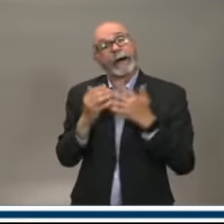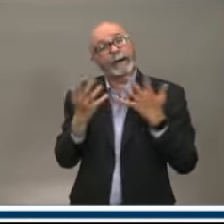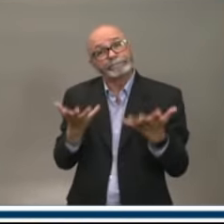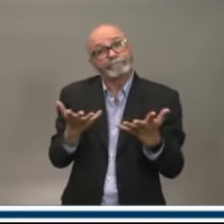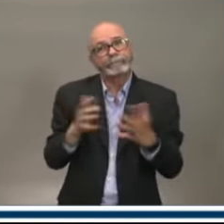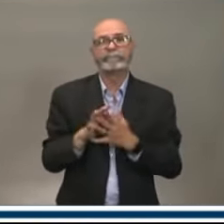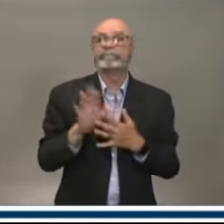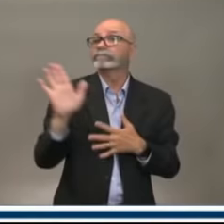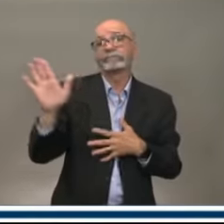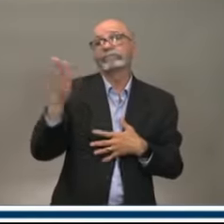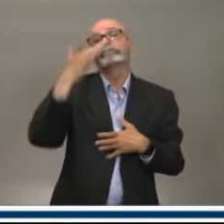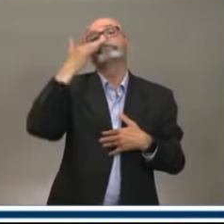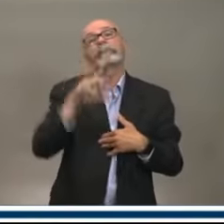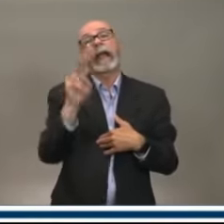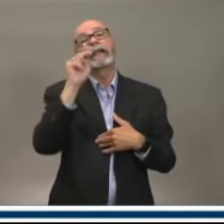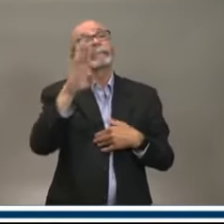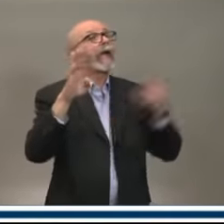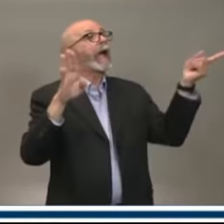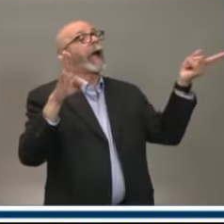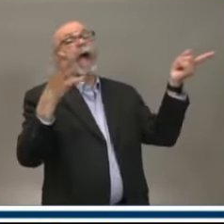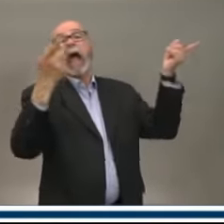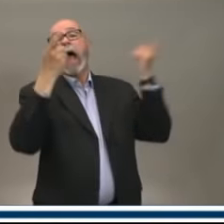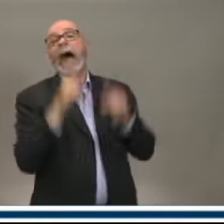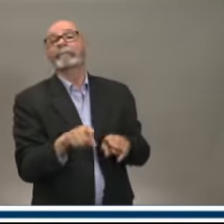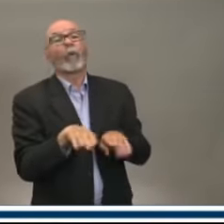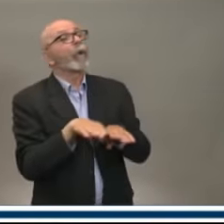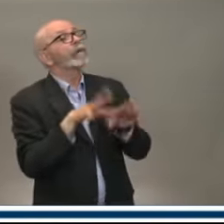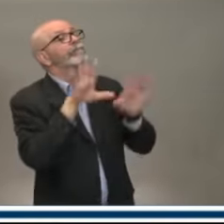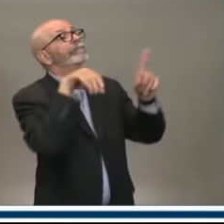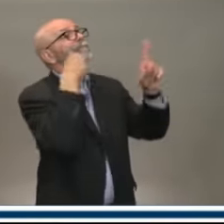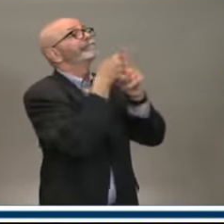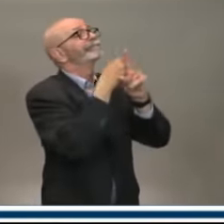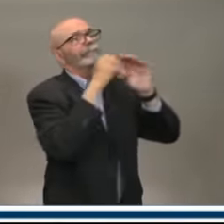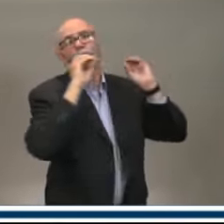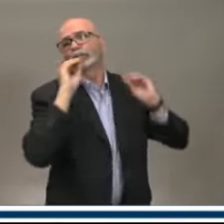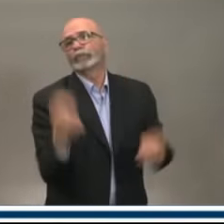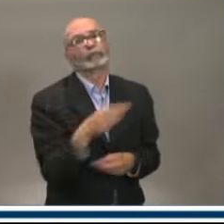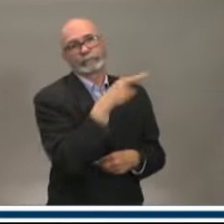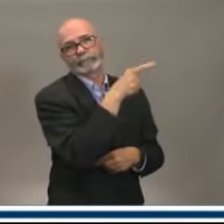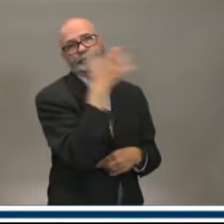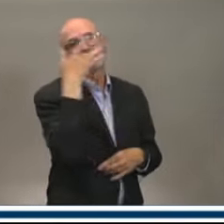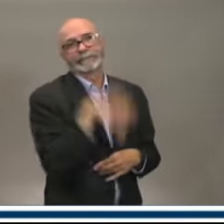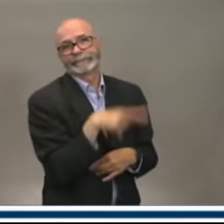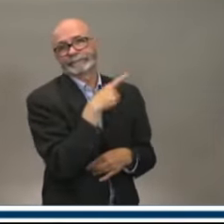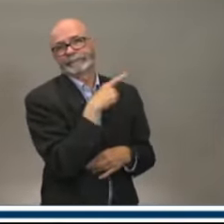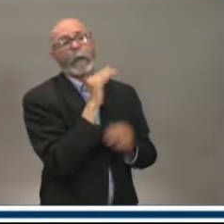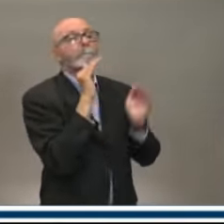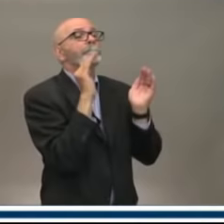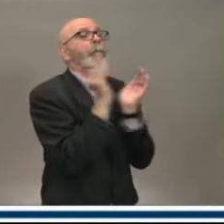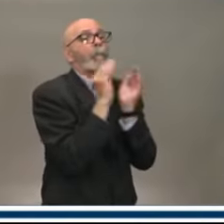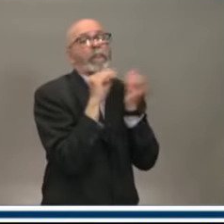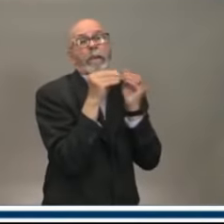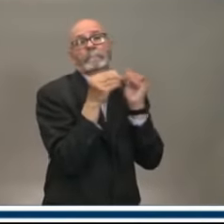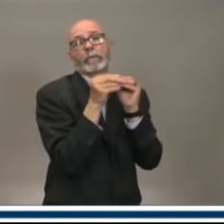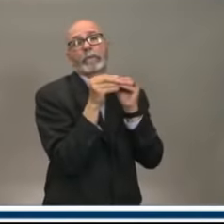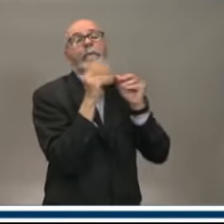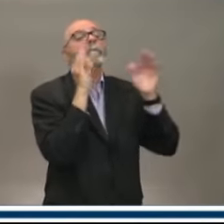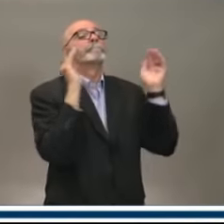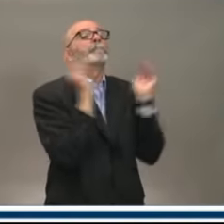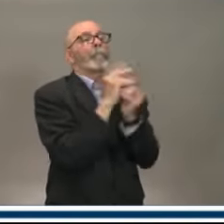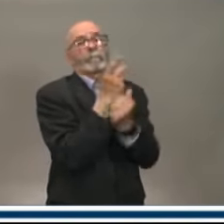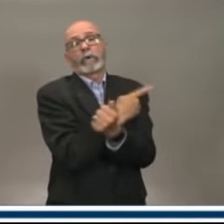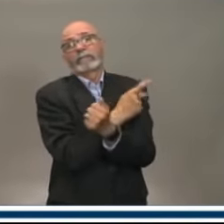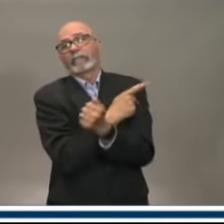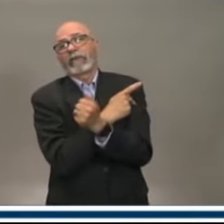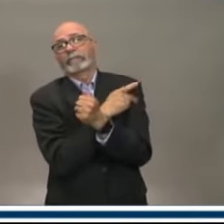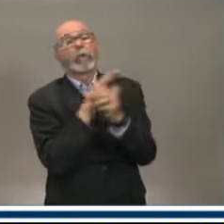of virus. We know the smaller provinces. One of the key factors is that you look at the COVID-19 tends to be